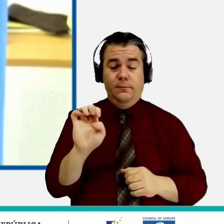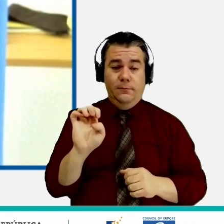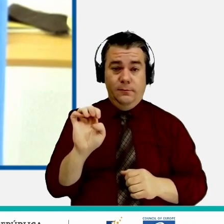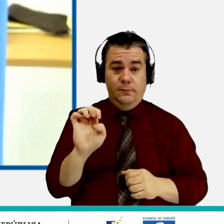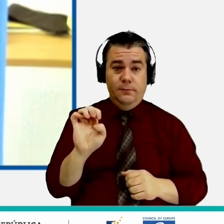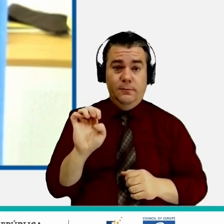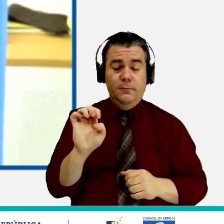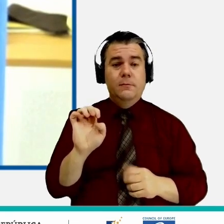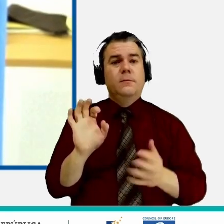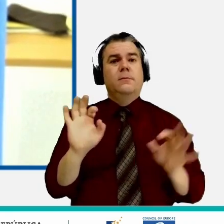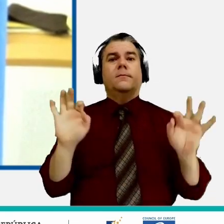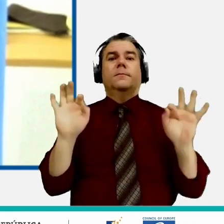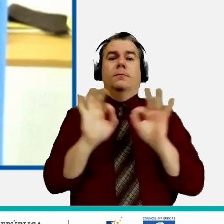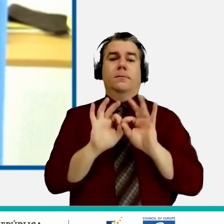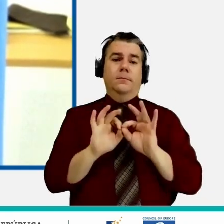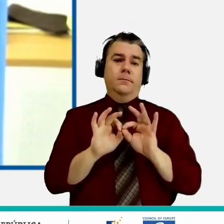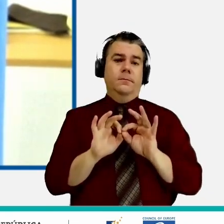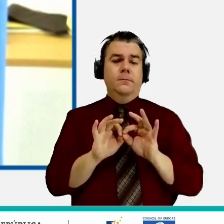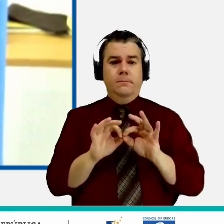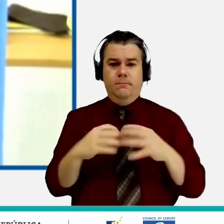critical element of recovering better,